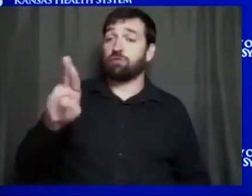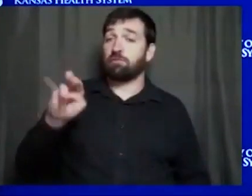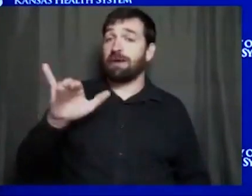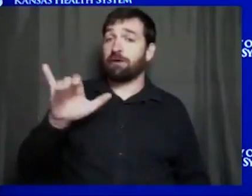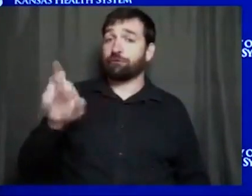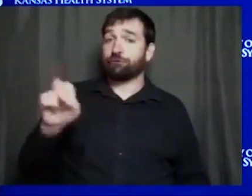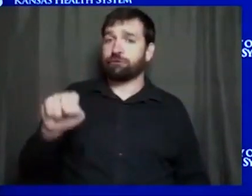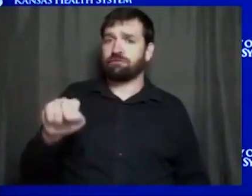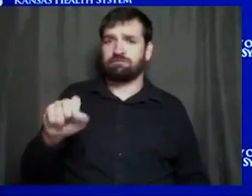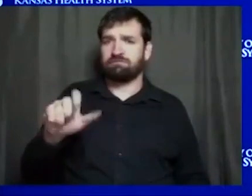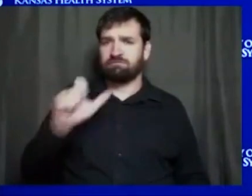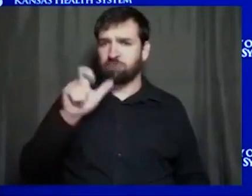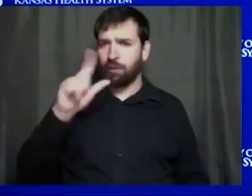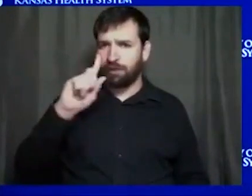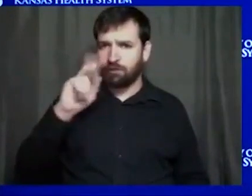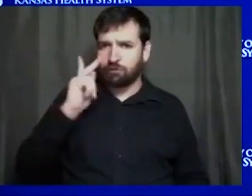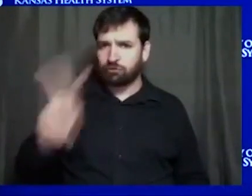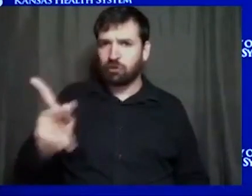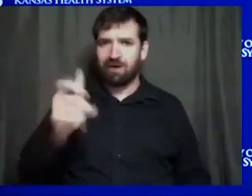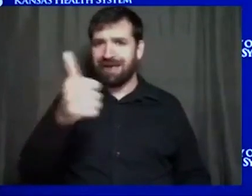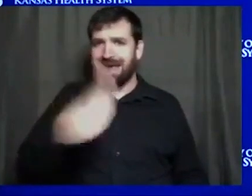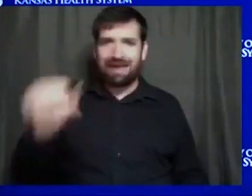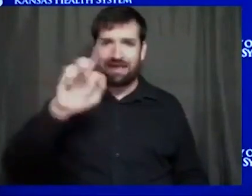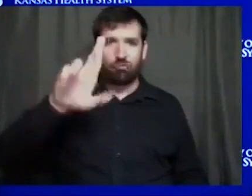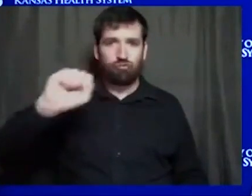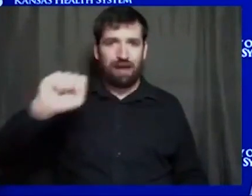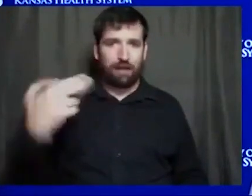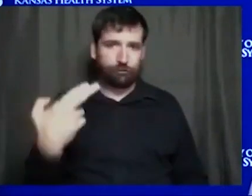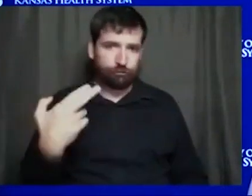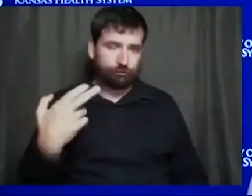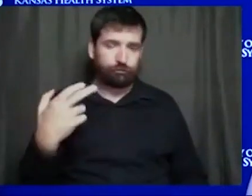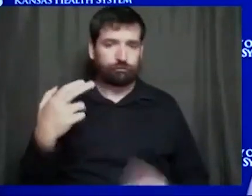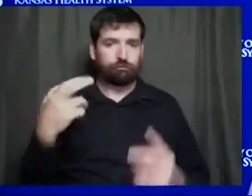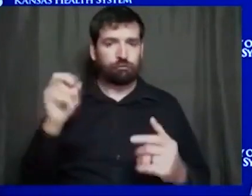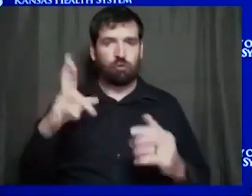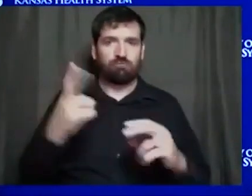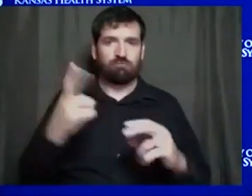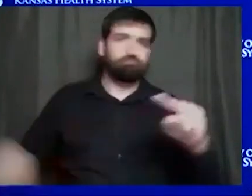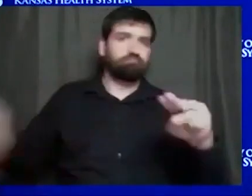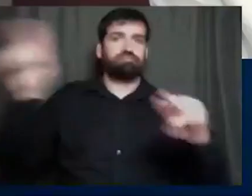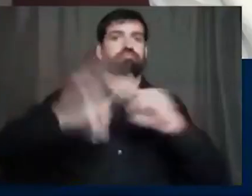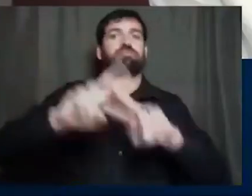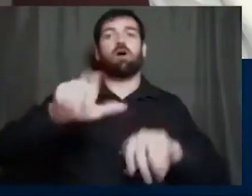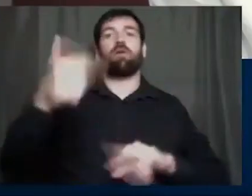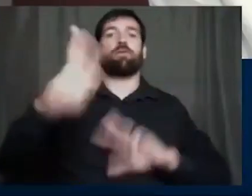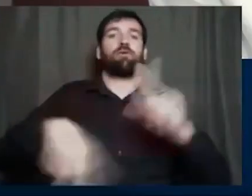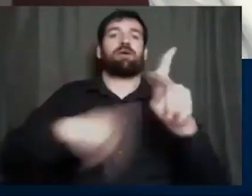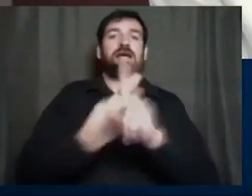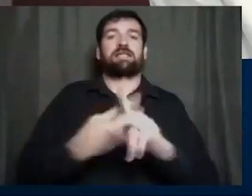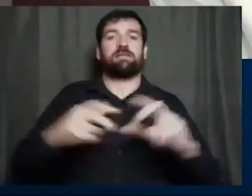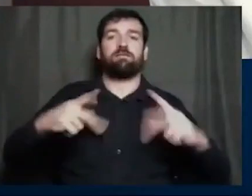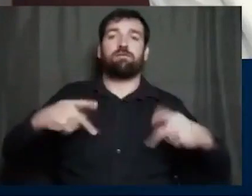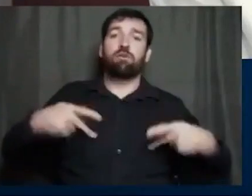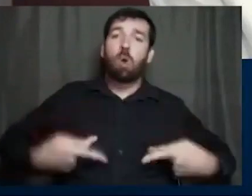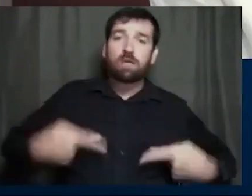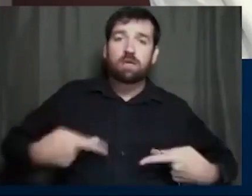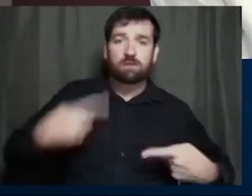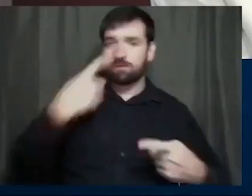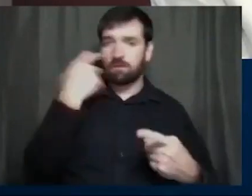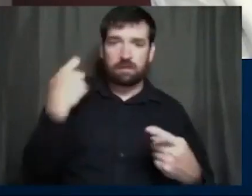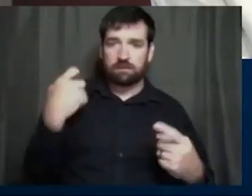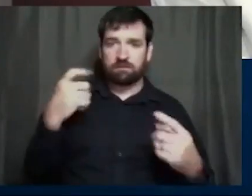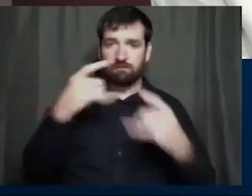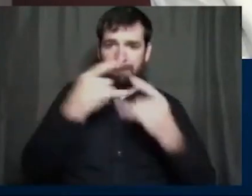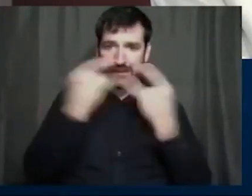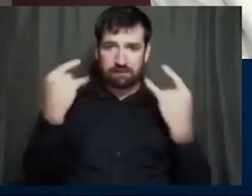a rash or increase in surges of other types of pneumonias or infections because people wearing masks either in the adult